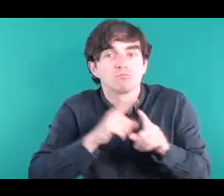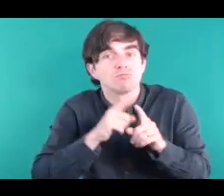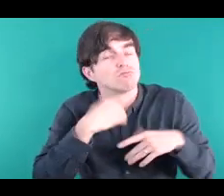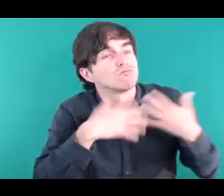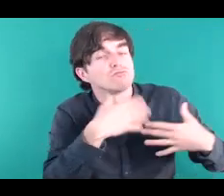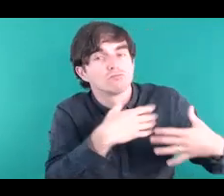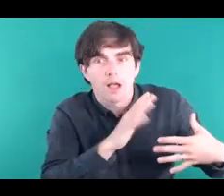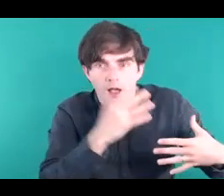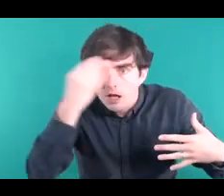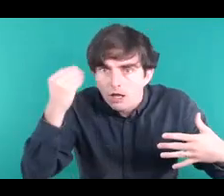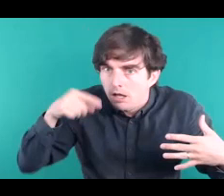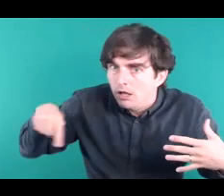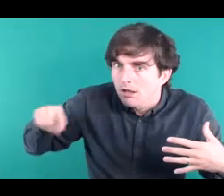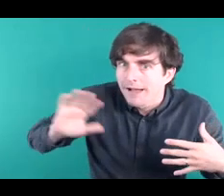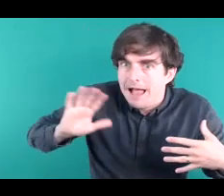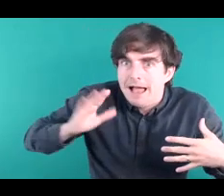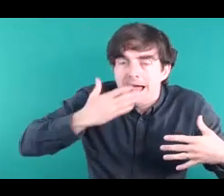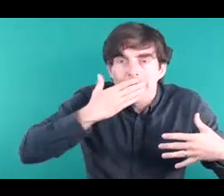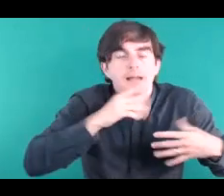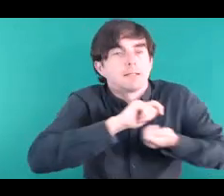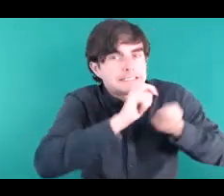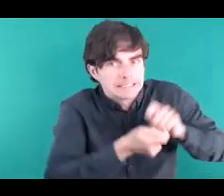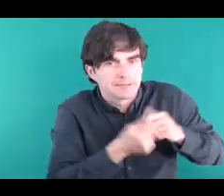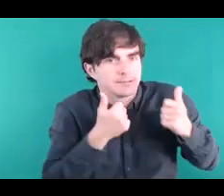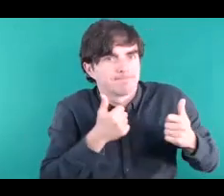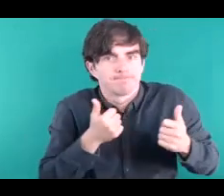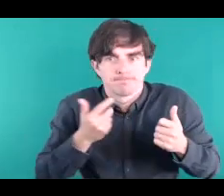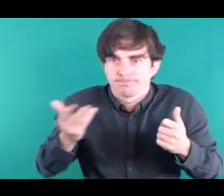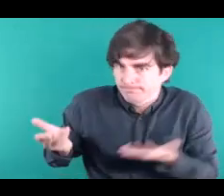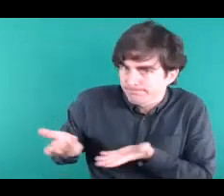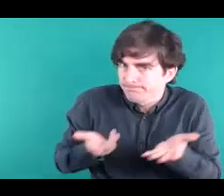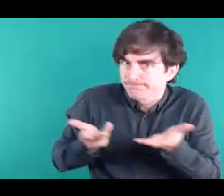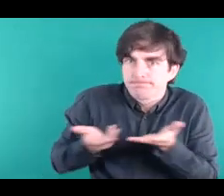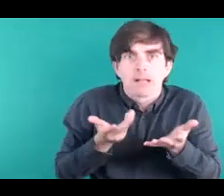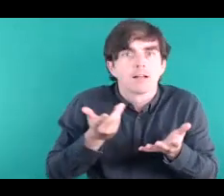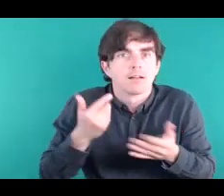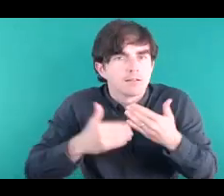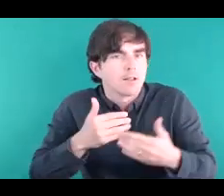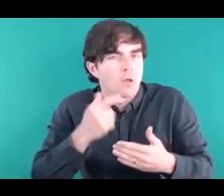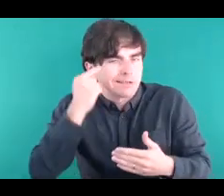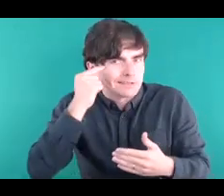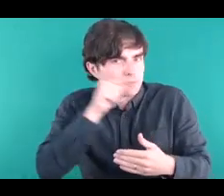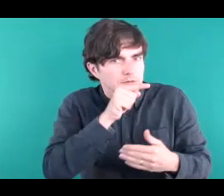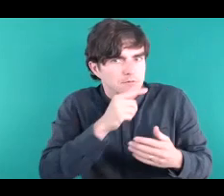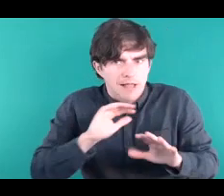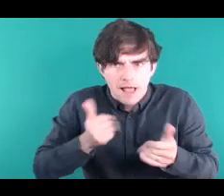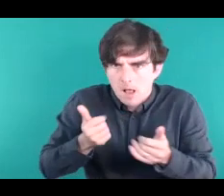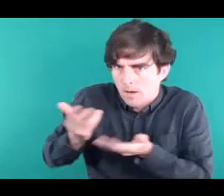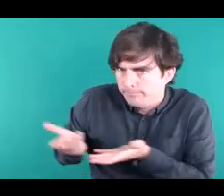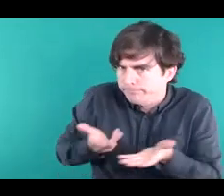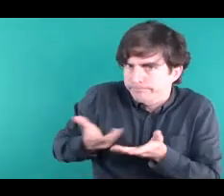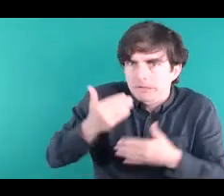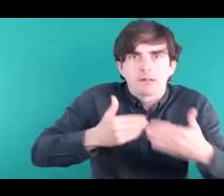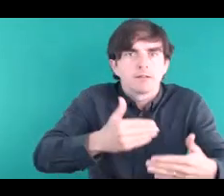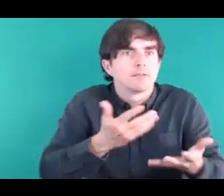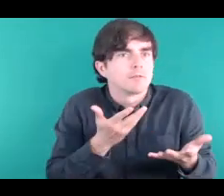it's multidimensional, and in some countries it can be contested. And prior to COVID, we know that there was limited